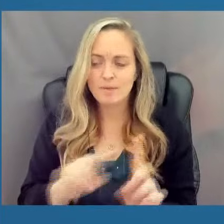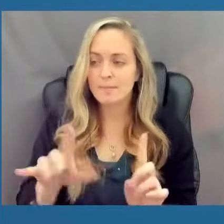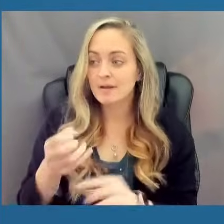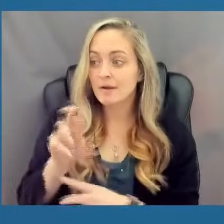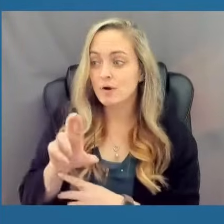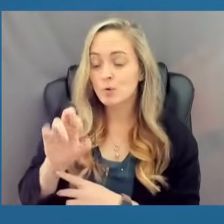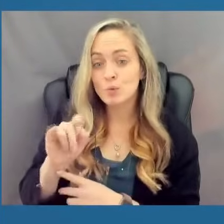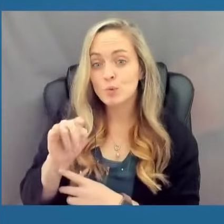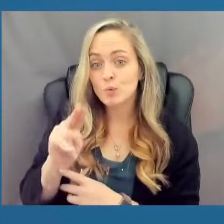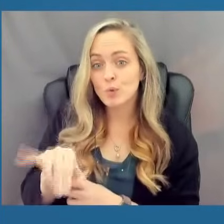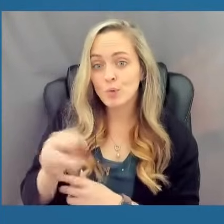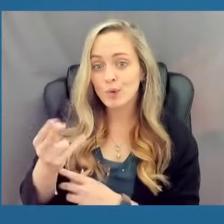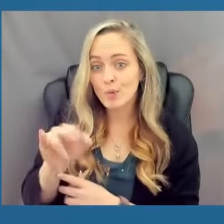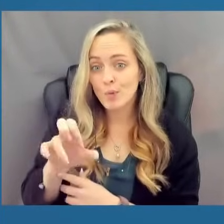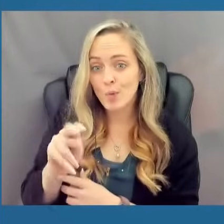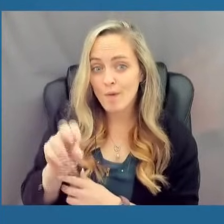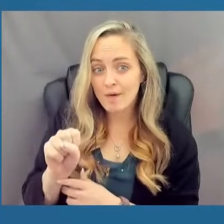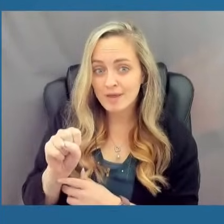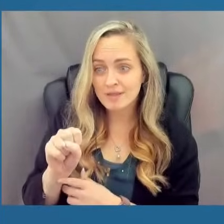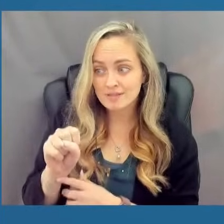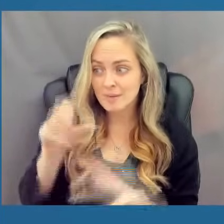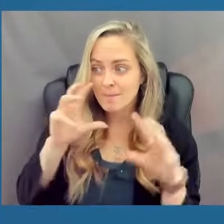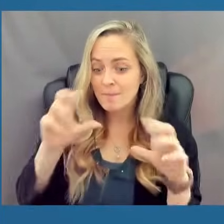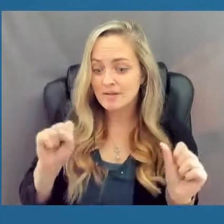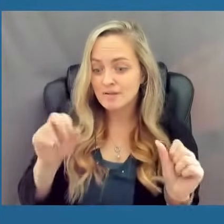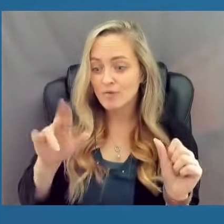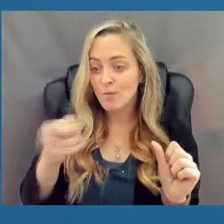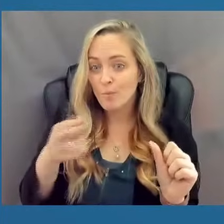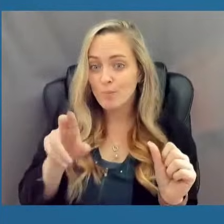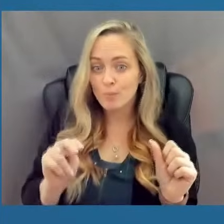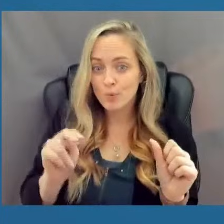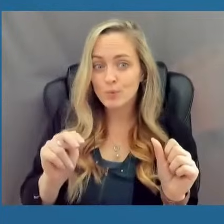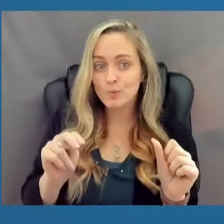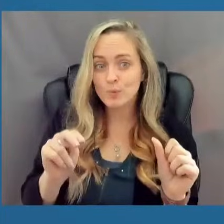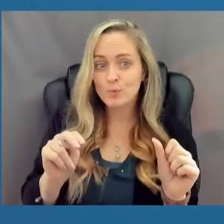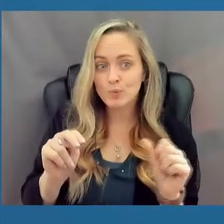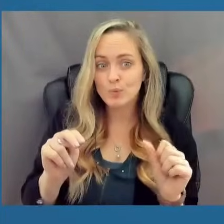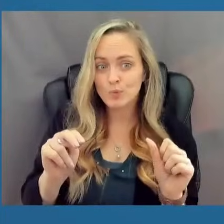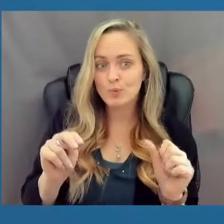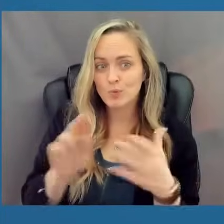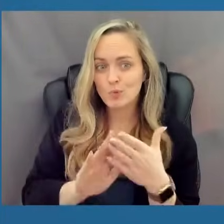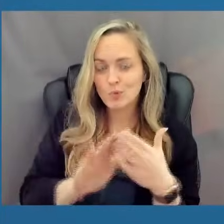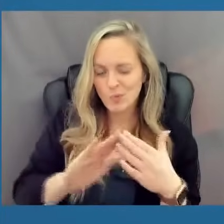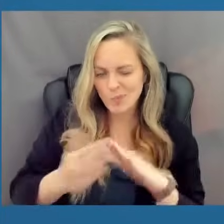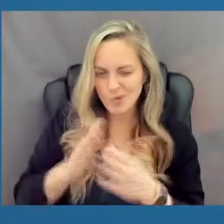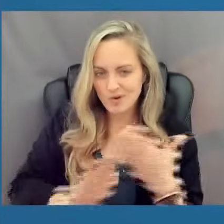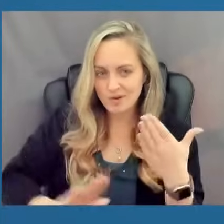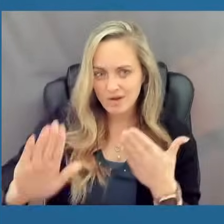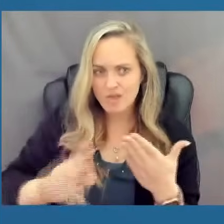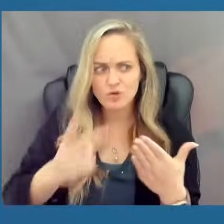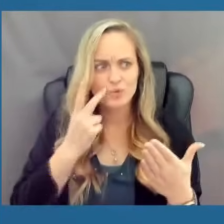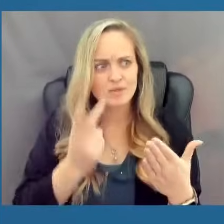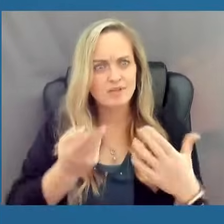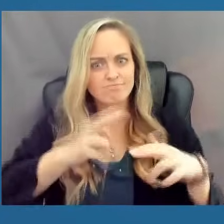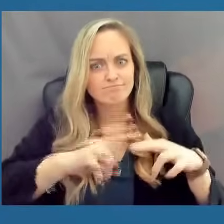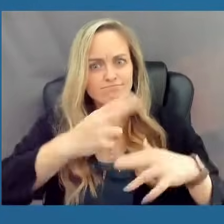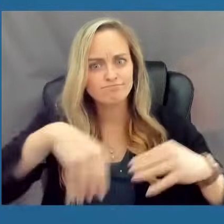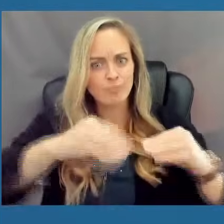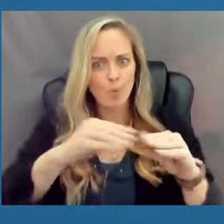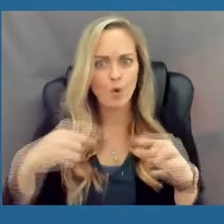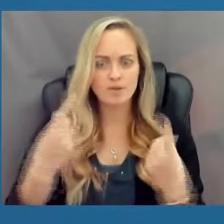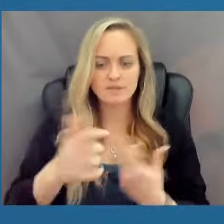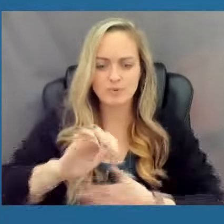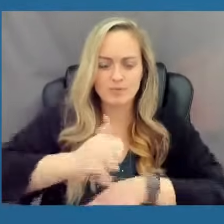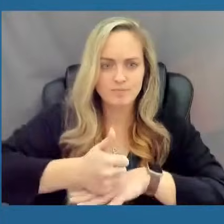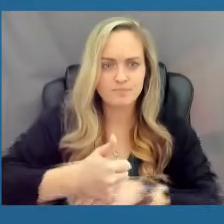the president of Broome Community College, and very proud of how the enrollment has gone up dramatically since we instituted